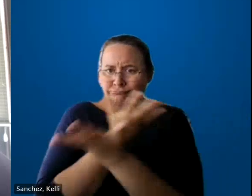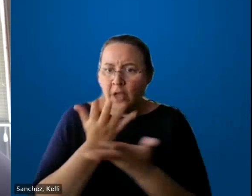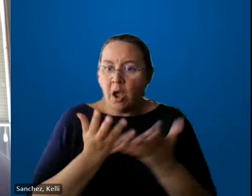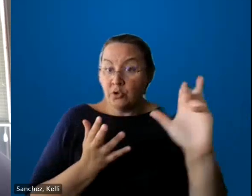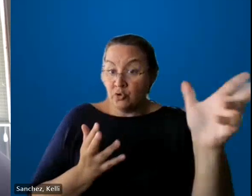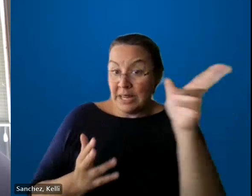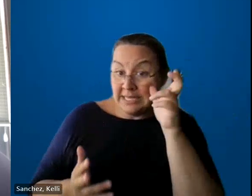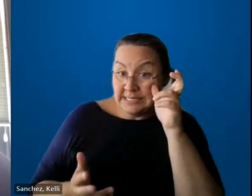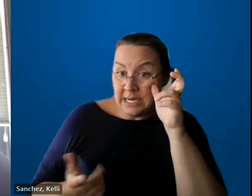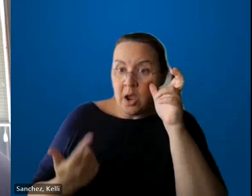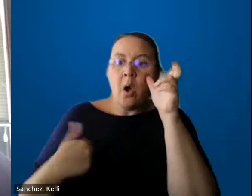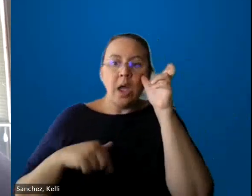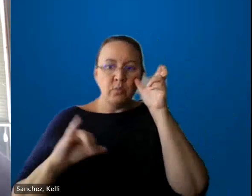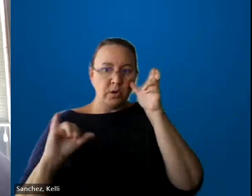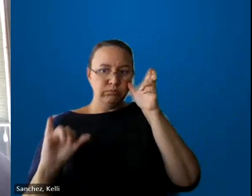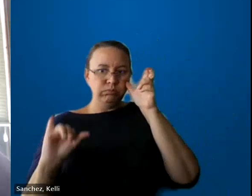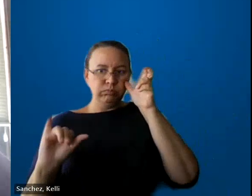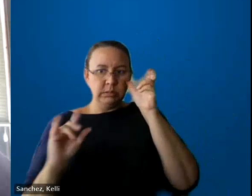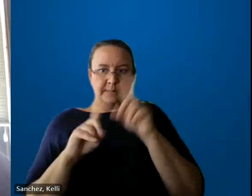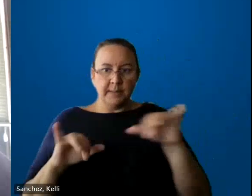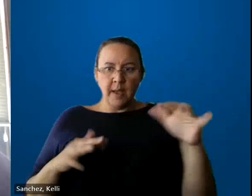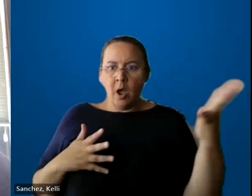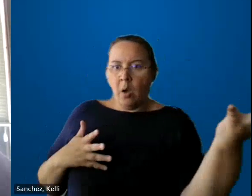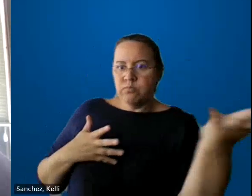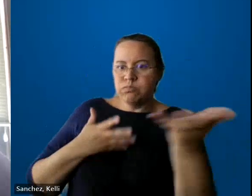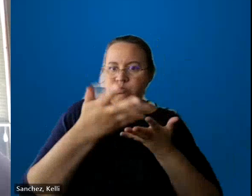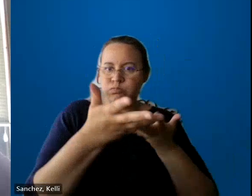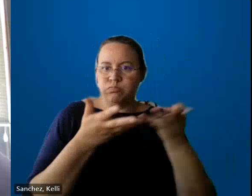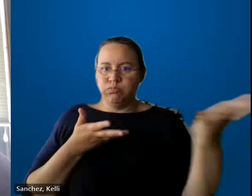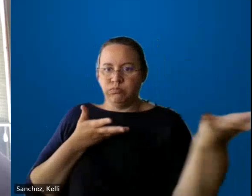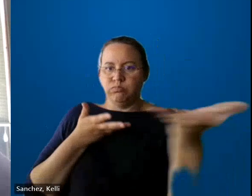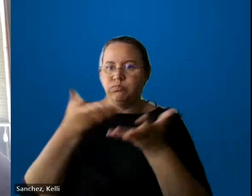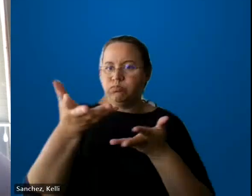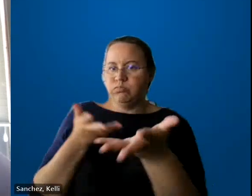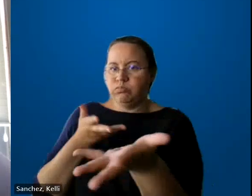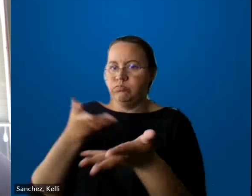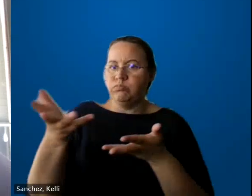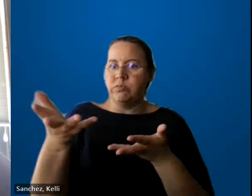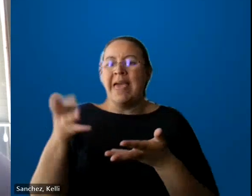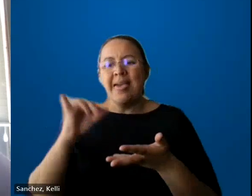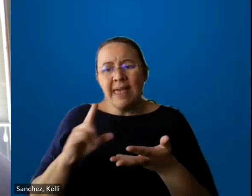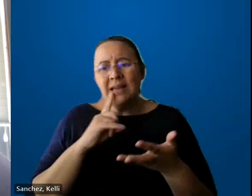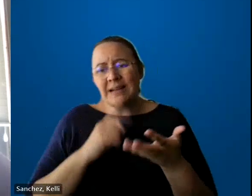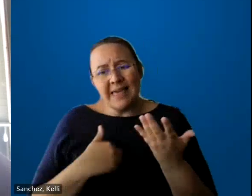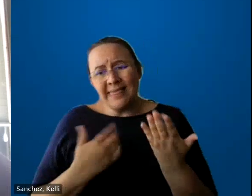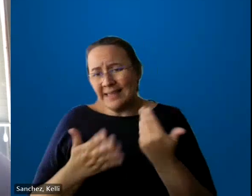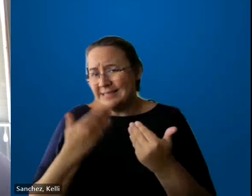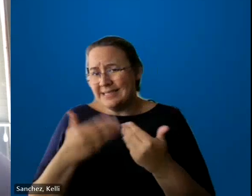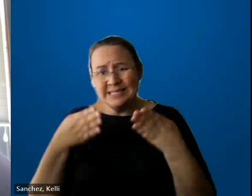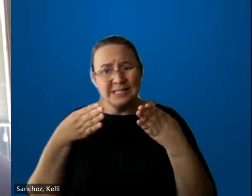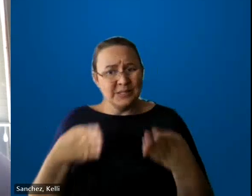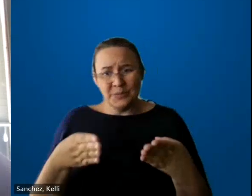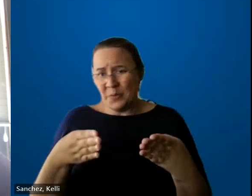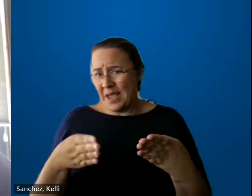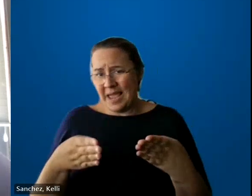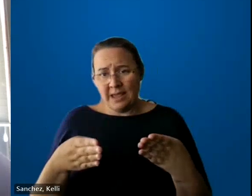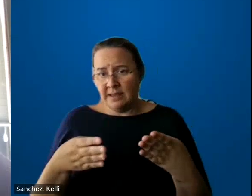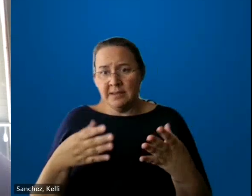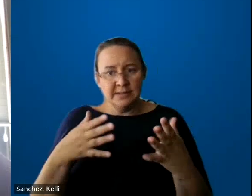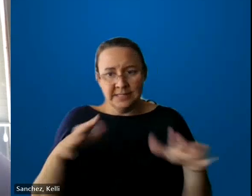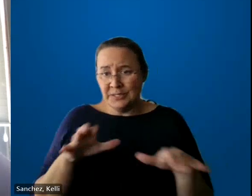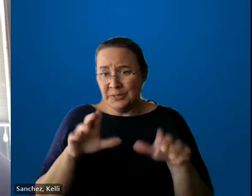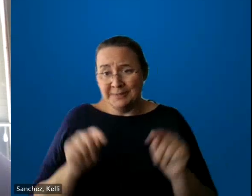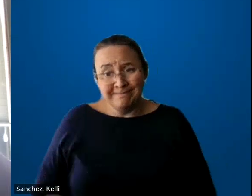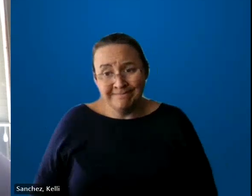listening and we're doing, and then it just keeps going. And that's just going to be the easiest way to do it